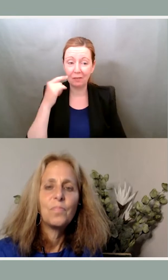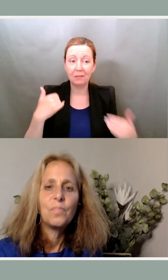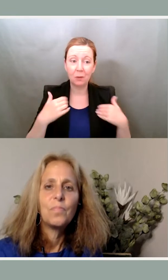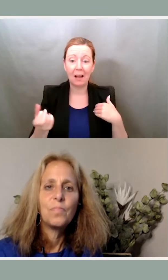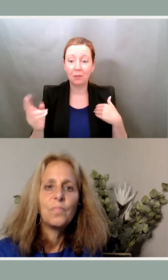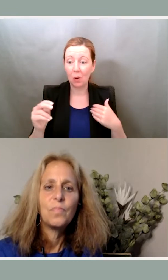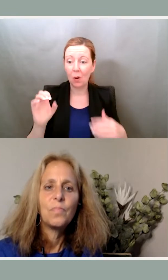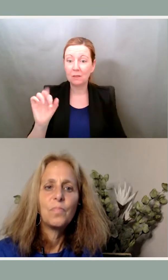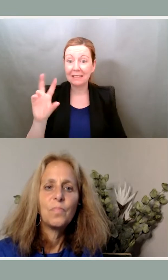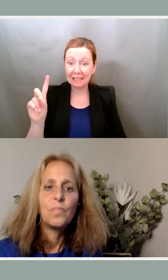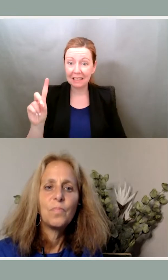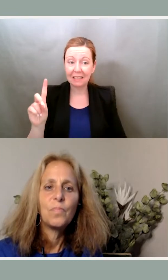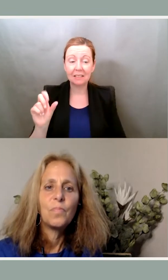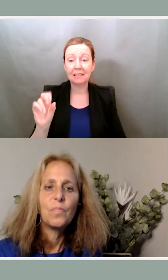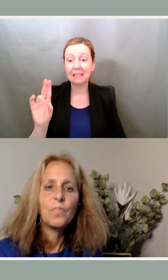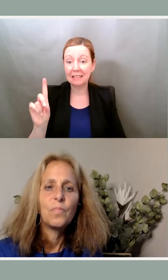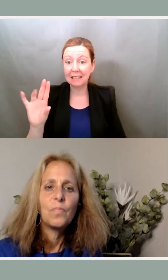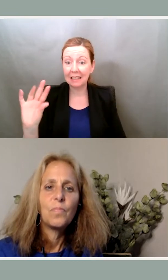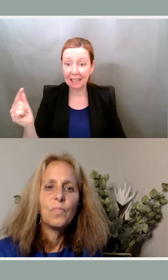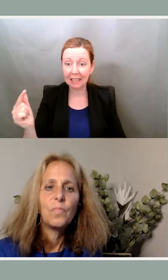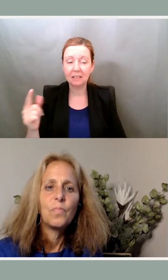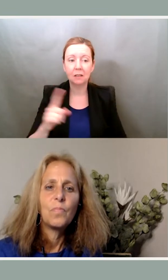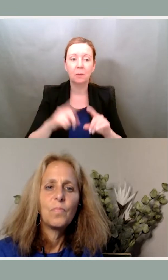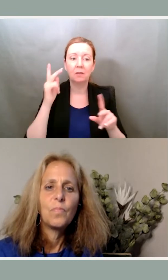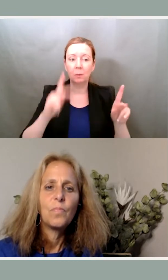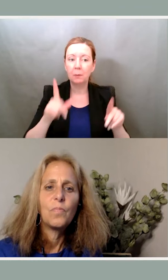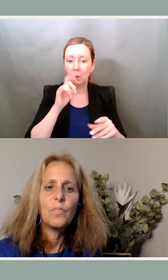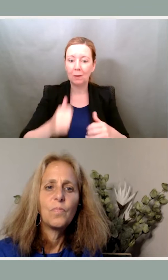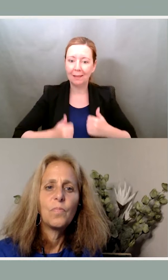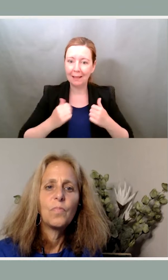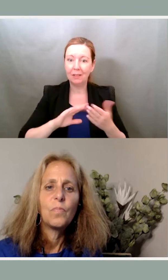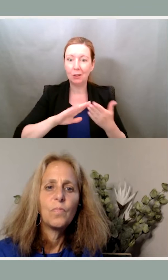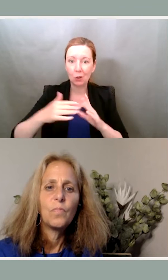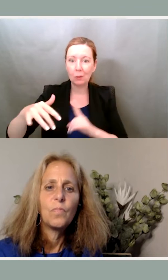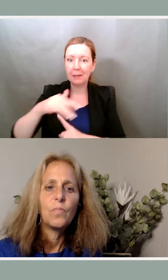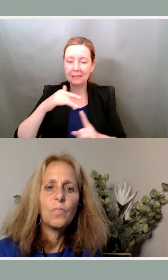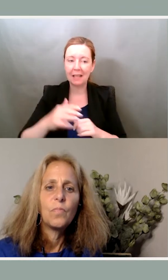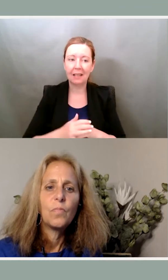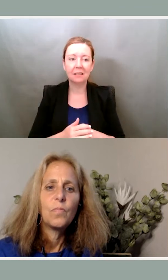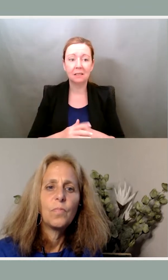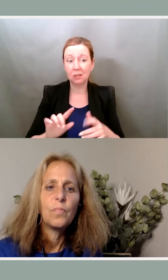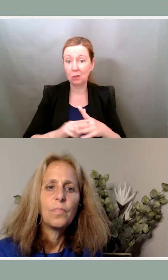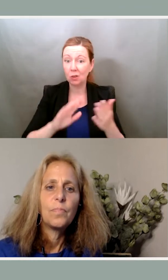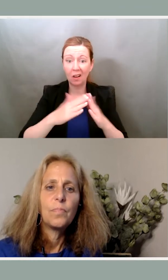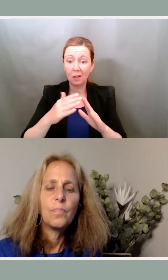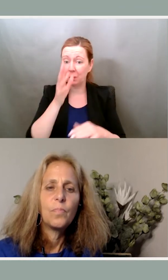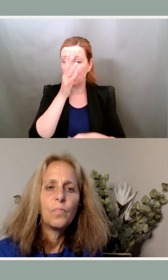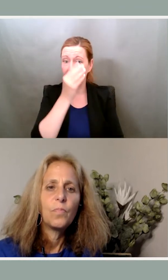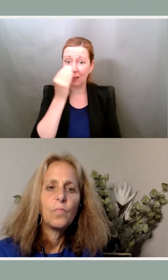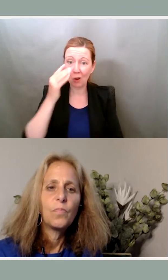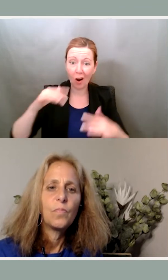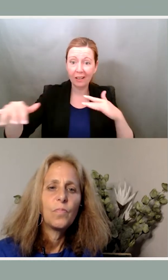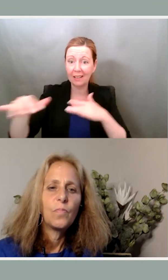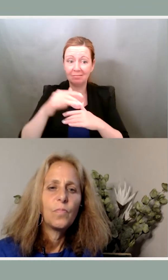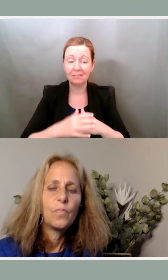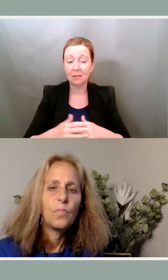seedlings. But I would mention, especially for people who live in urban settings, perhaps starting a community garden, perhaps gardening in